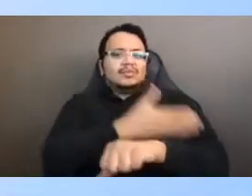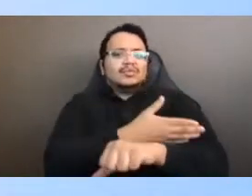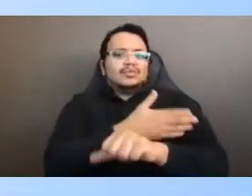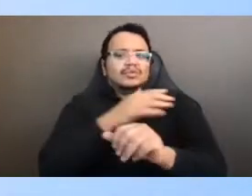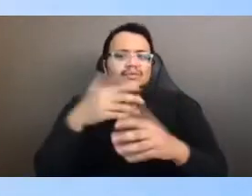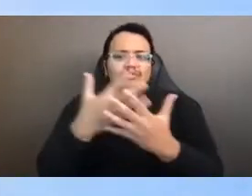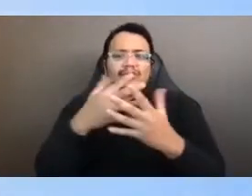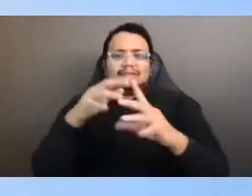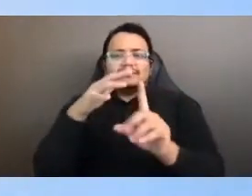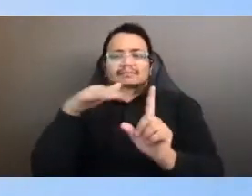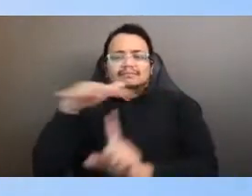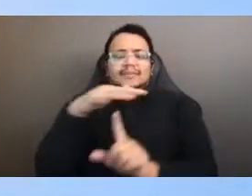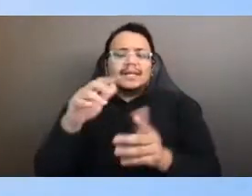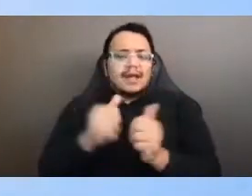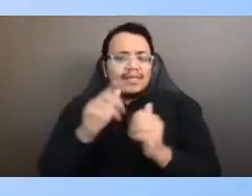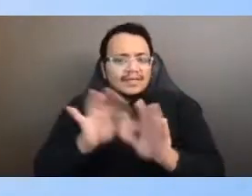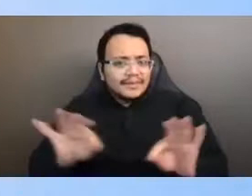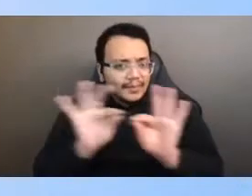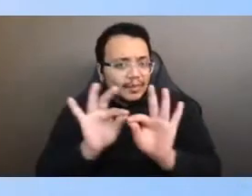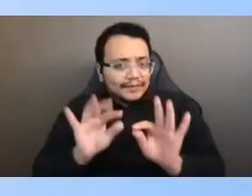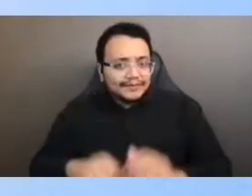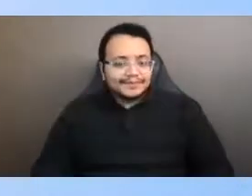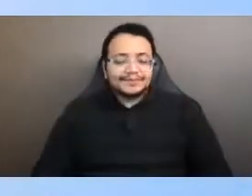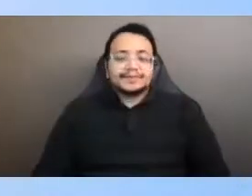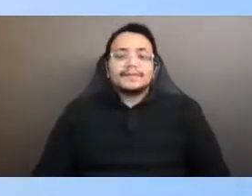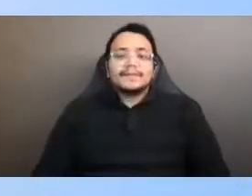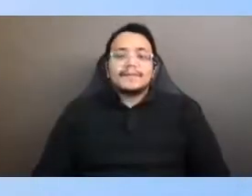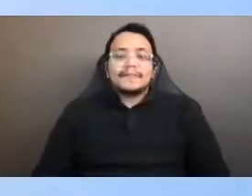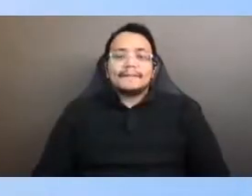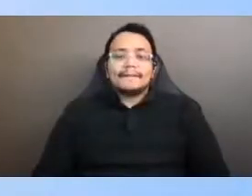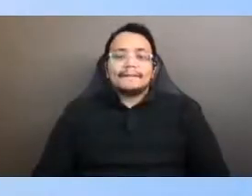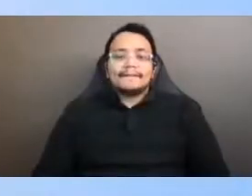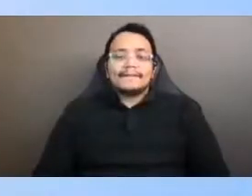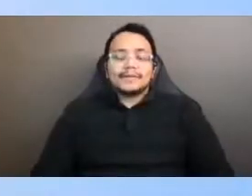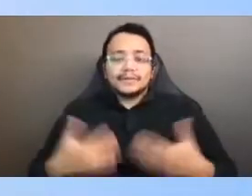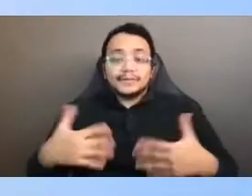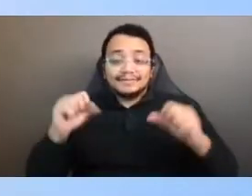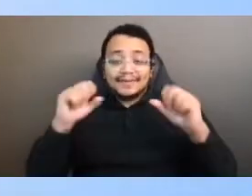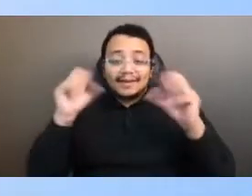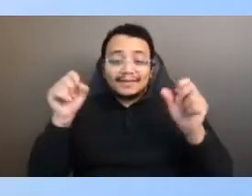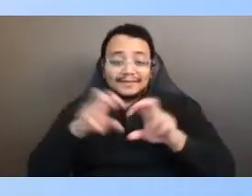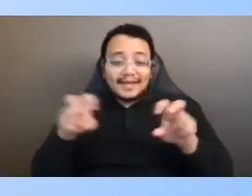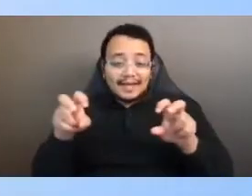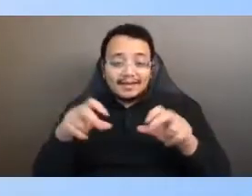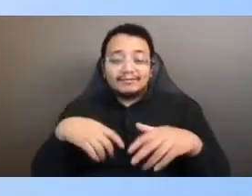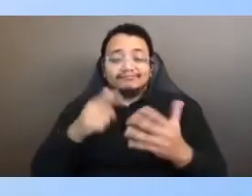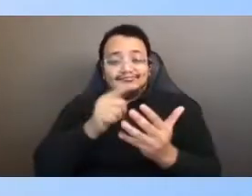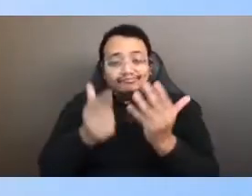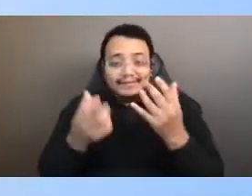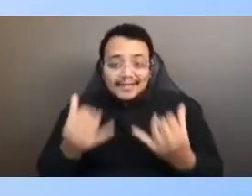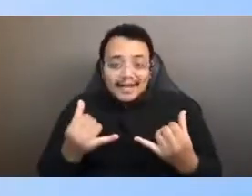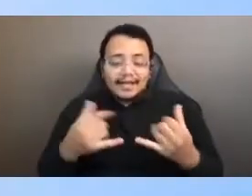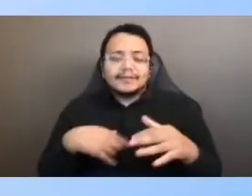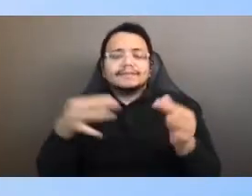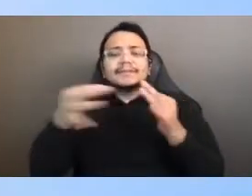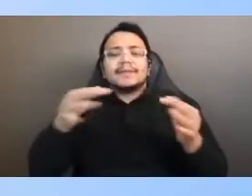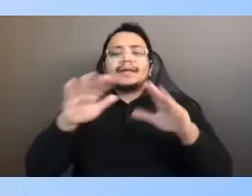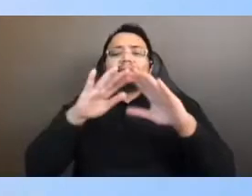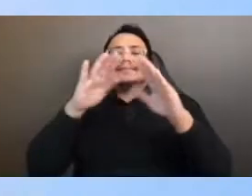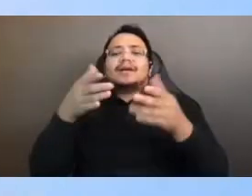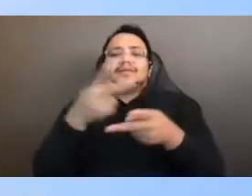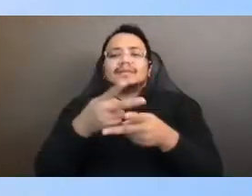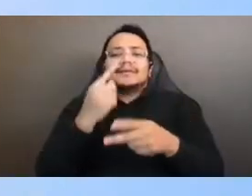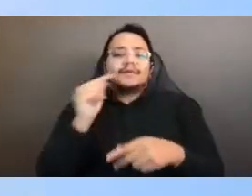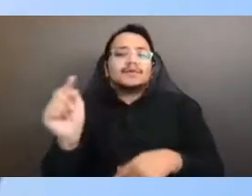essential and pressing. And so before we dive into this awesome meeting that we have for you all today, I'd like to give a few housekeeping and tech notes for you